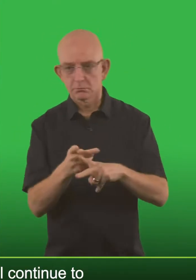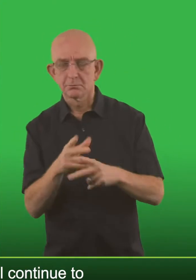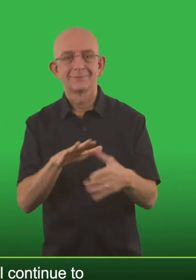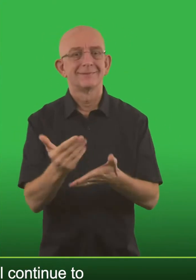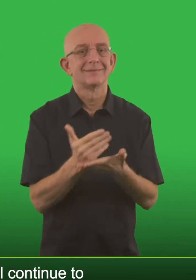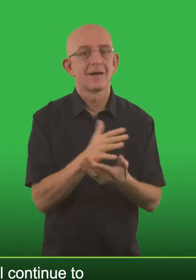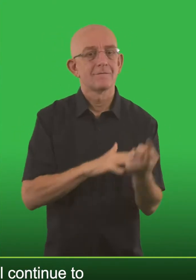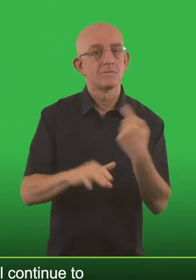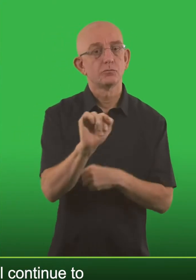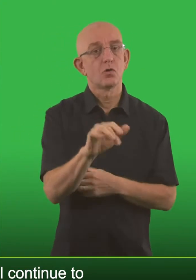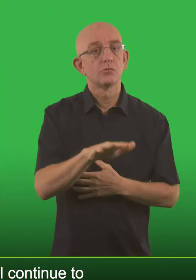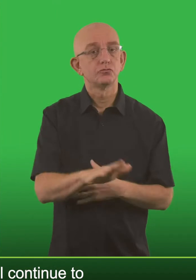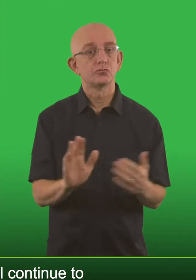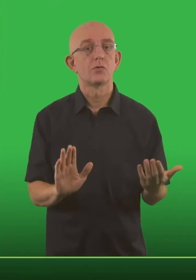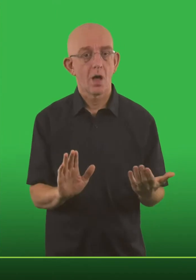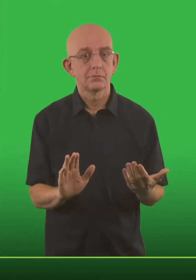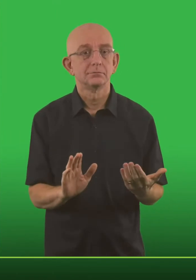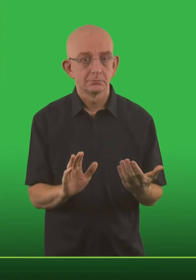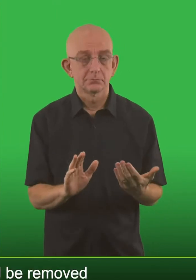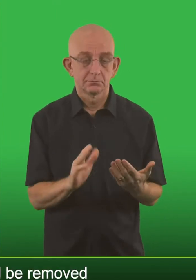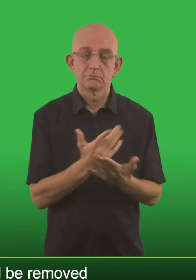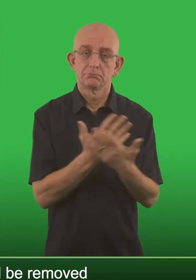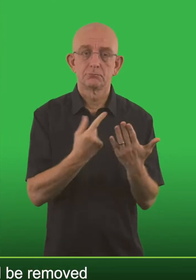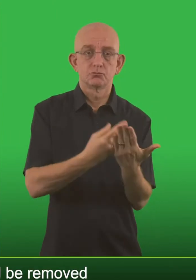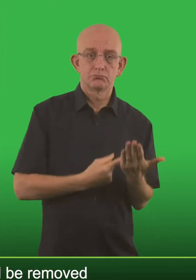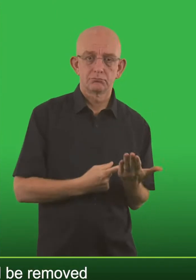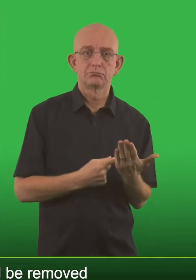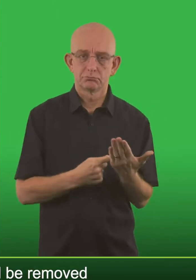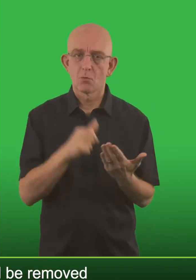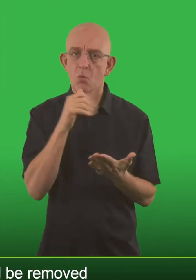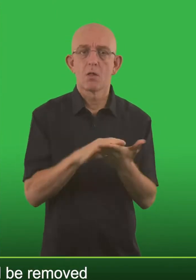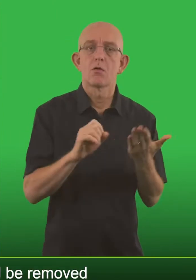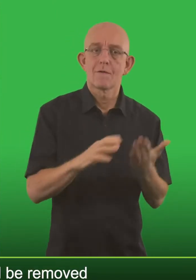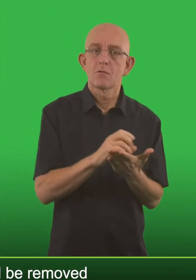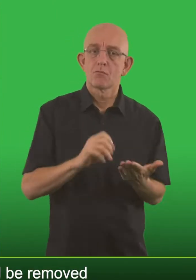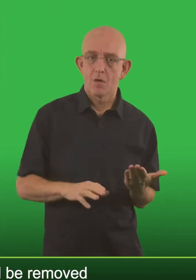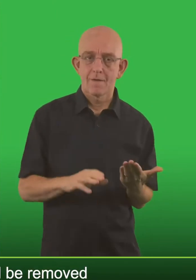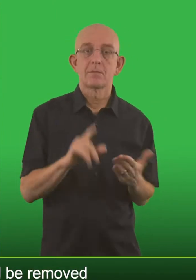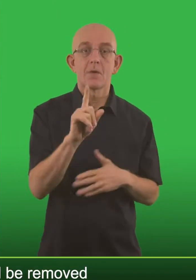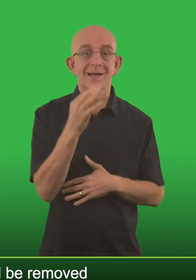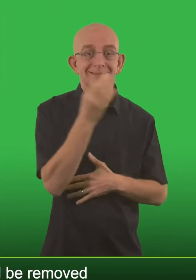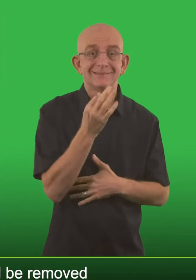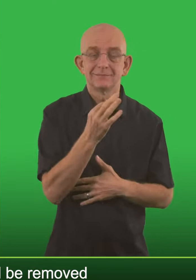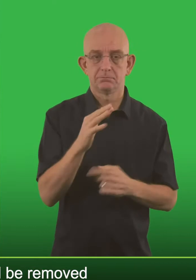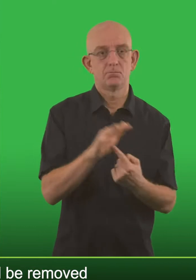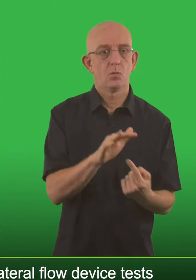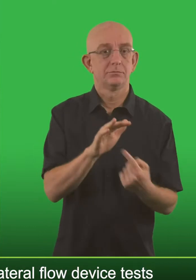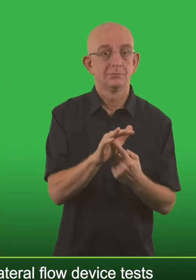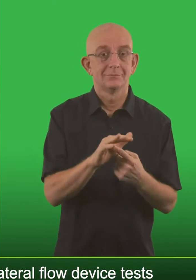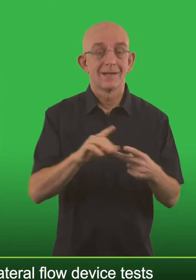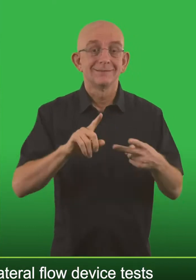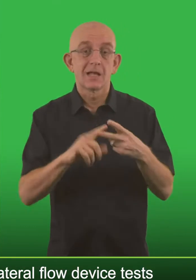work to provide a safe environment for your child, and most restrictions in schools will be removed, but testing will still be